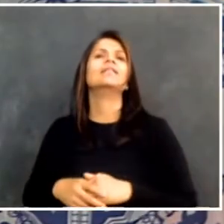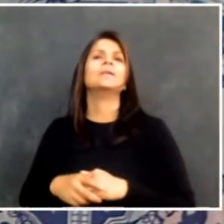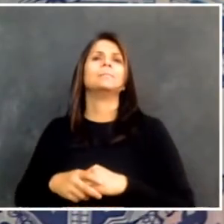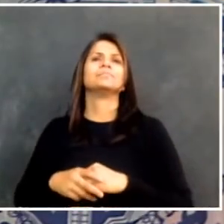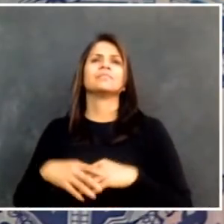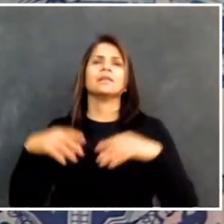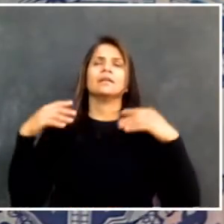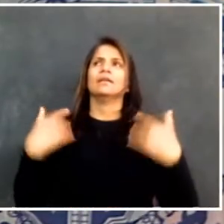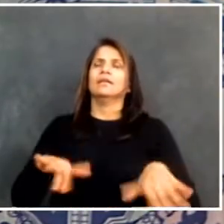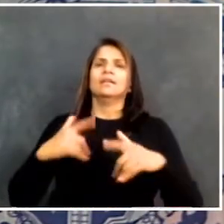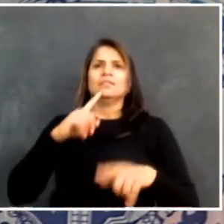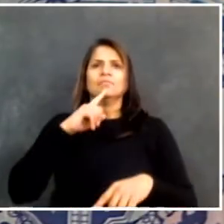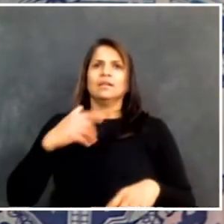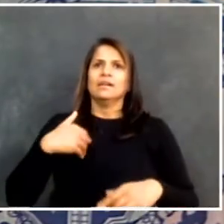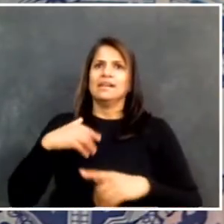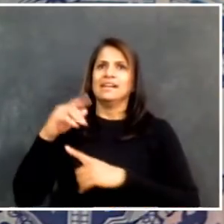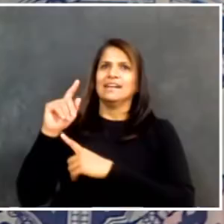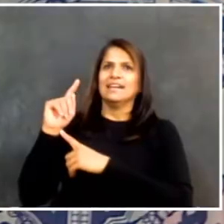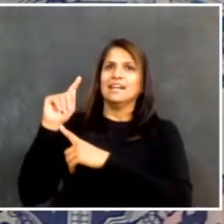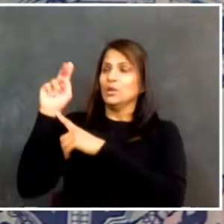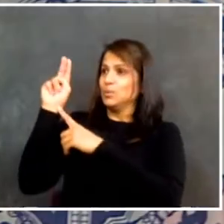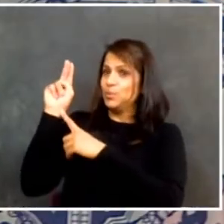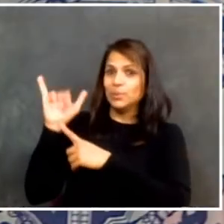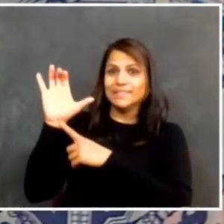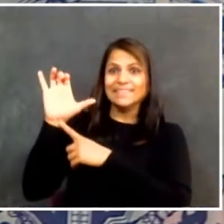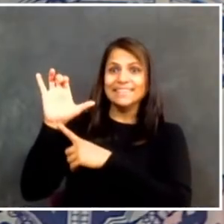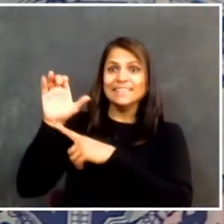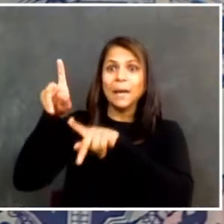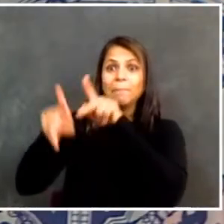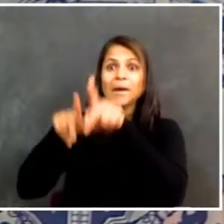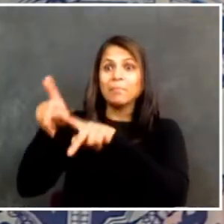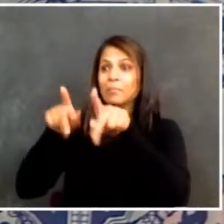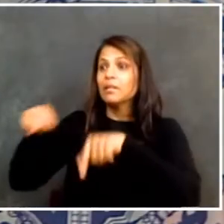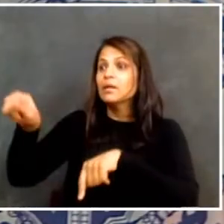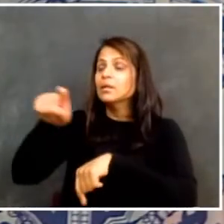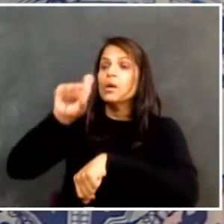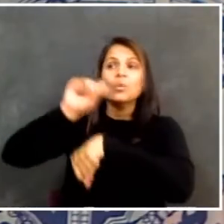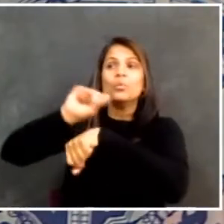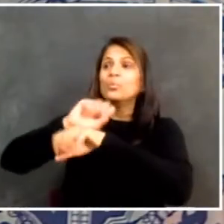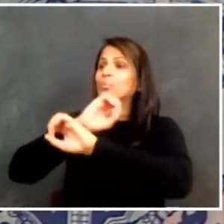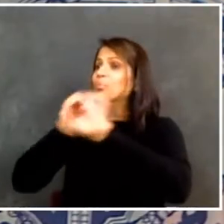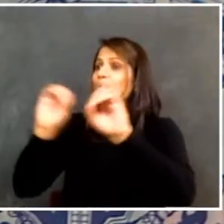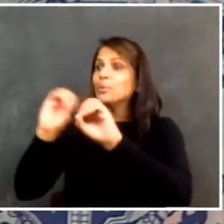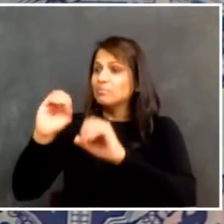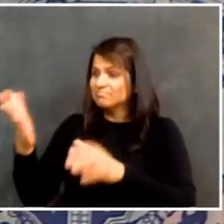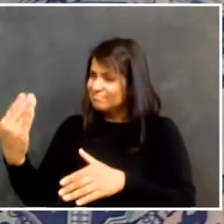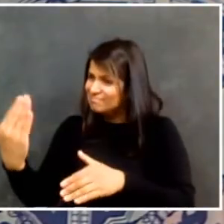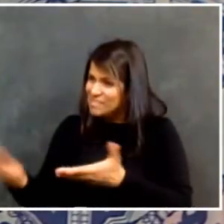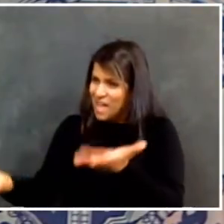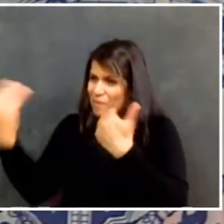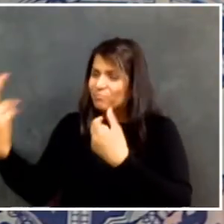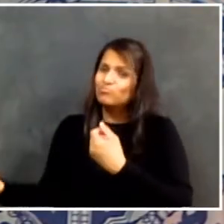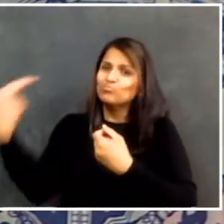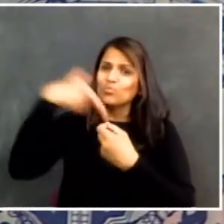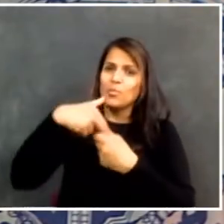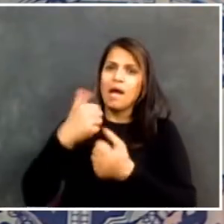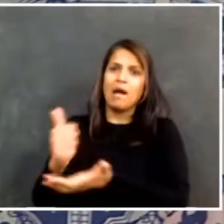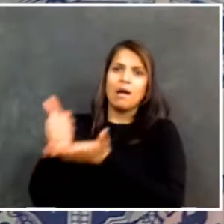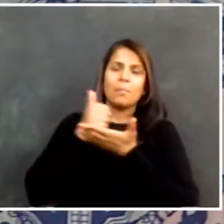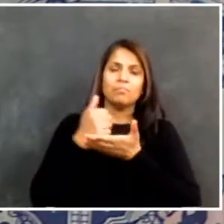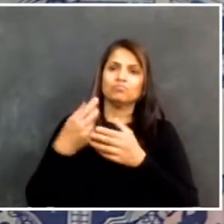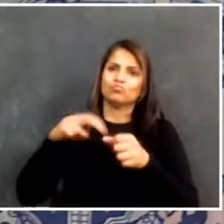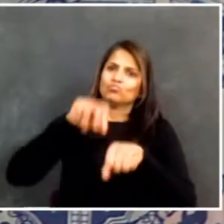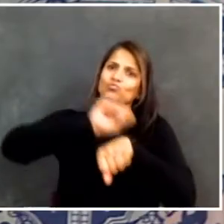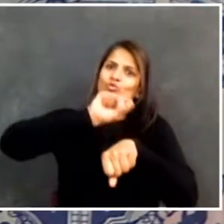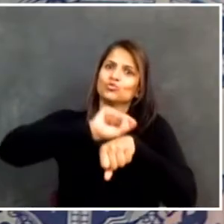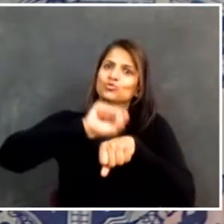the new heroes, getting food to a senior citizen or a disabled person who has nowhere else to turn. I mean, that's a beautiful ingenuity, putting these different